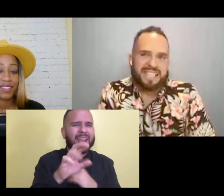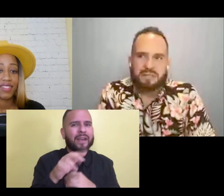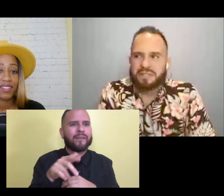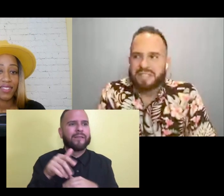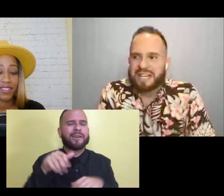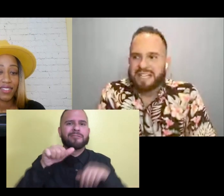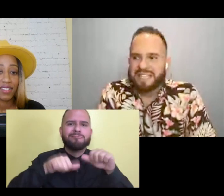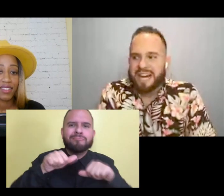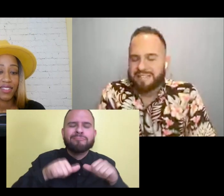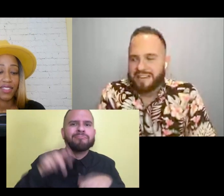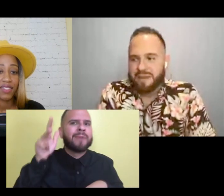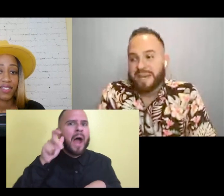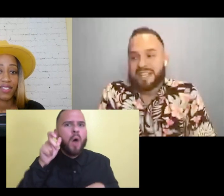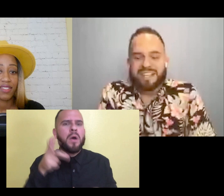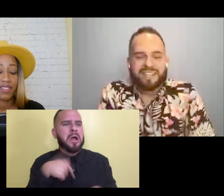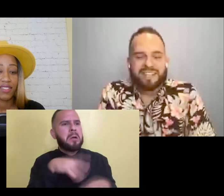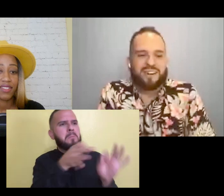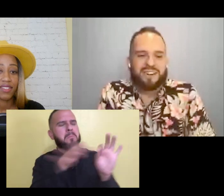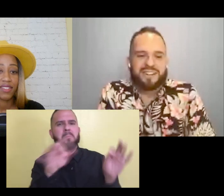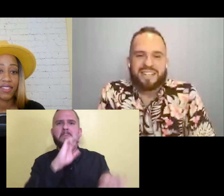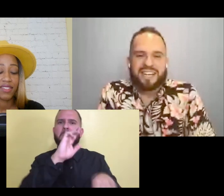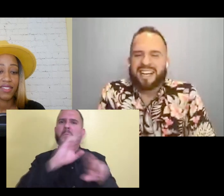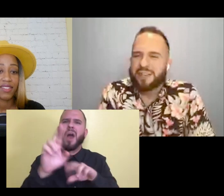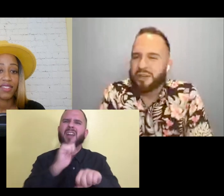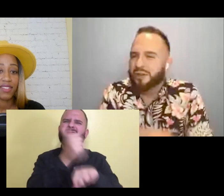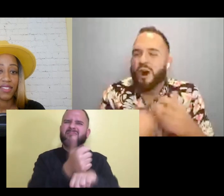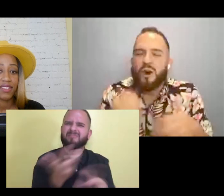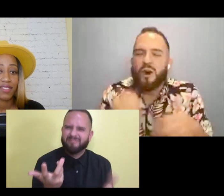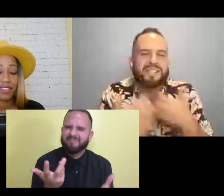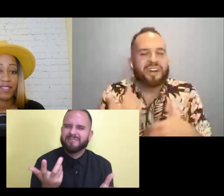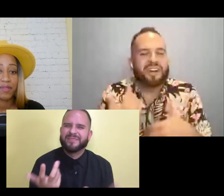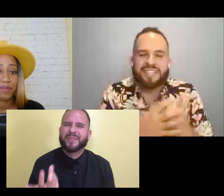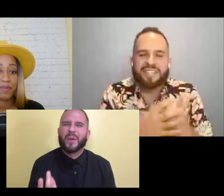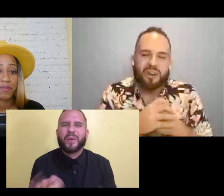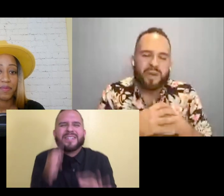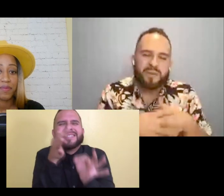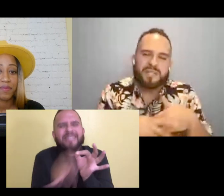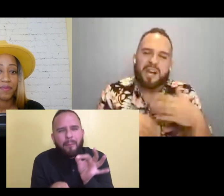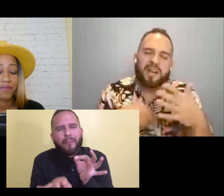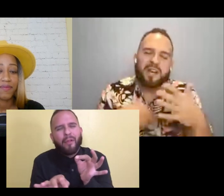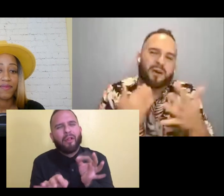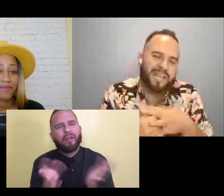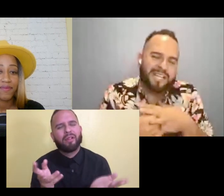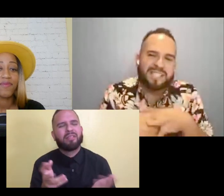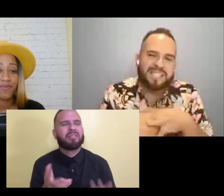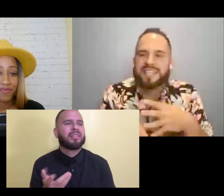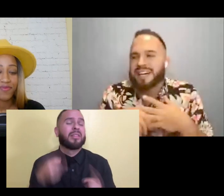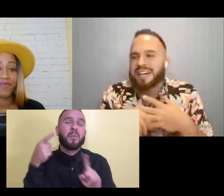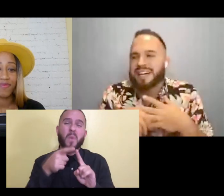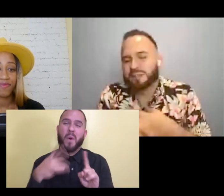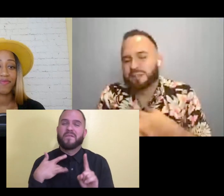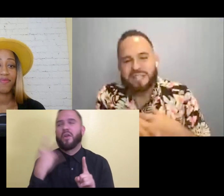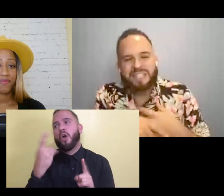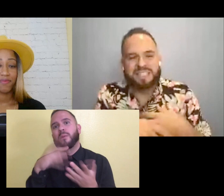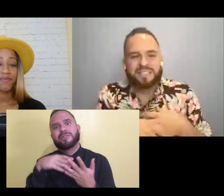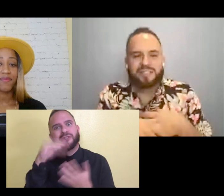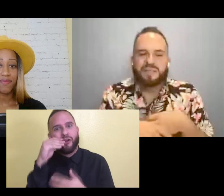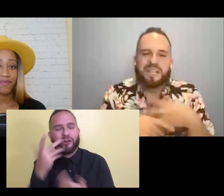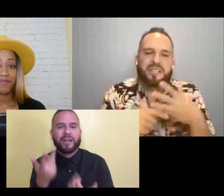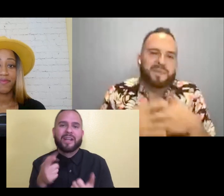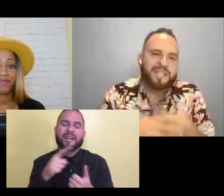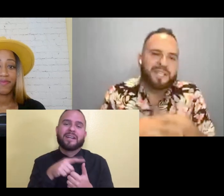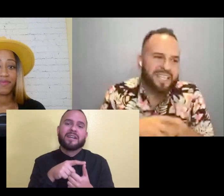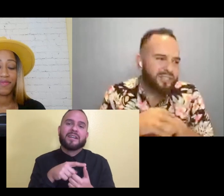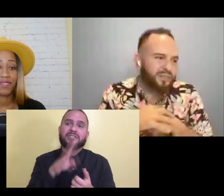like I said, that's something that I feel like, man, there are, again, you're always learning, whether we're talking about race, disabilities